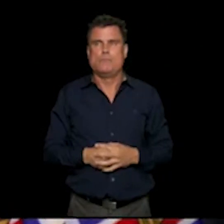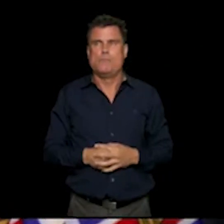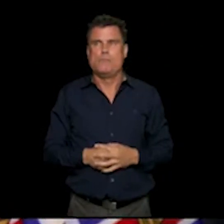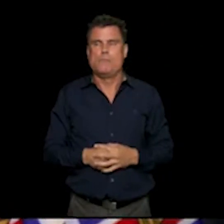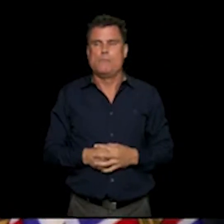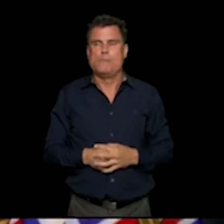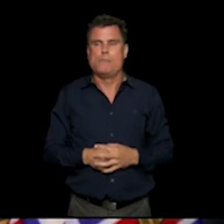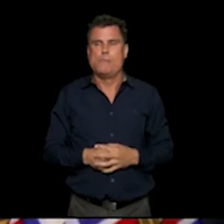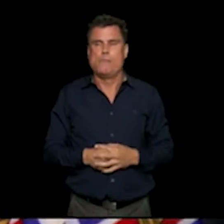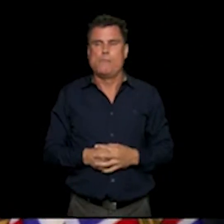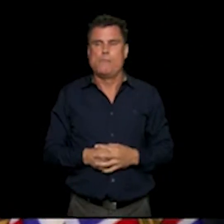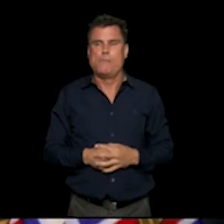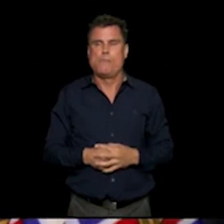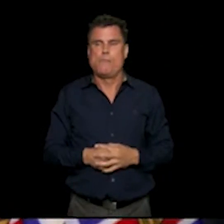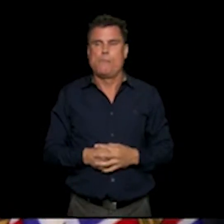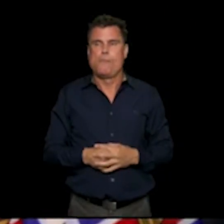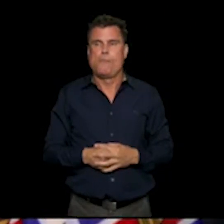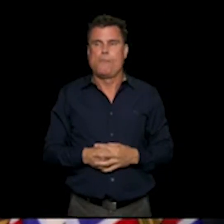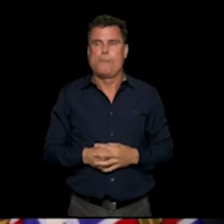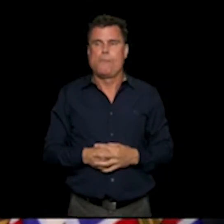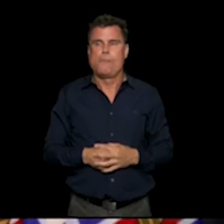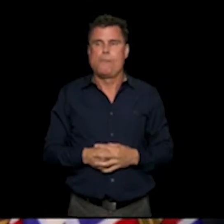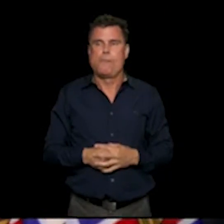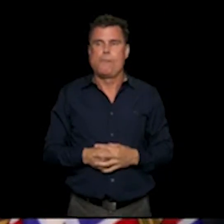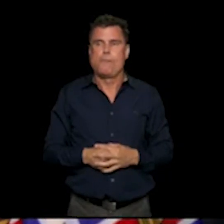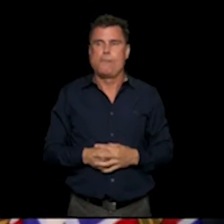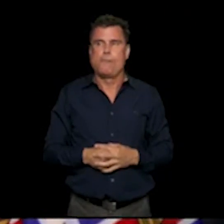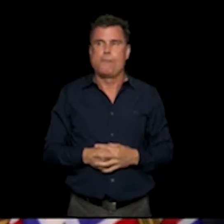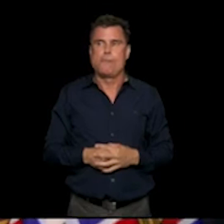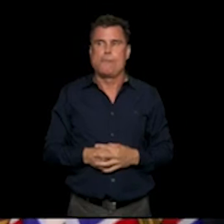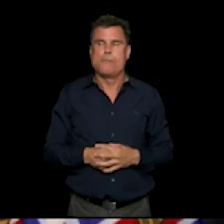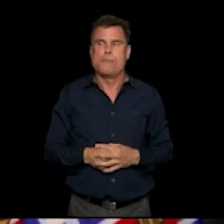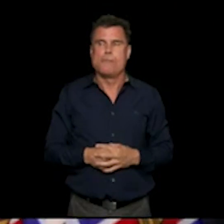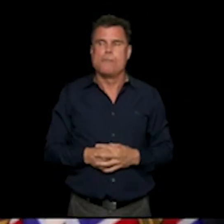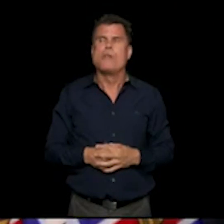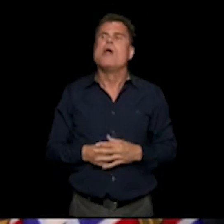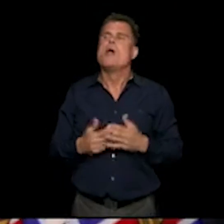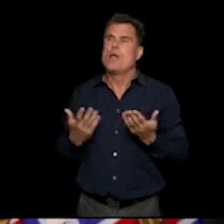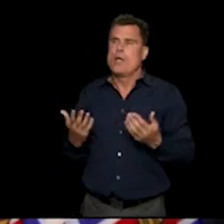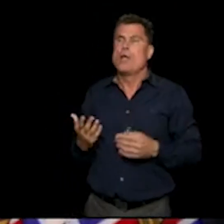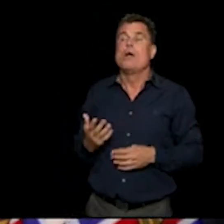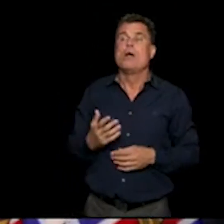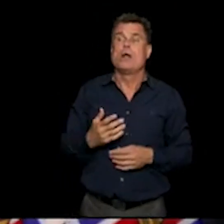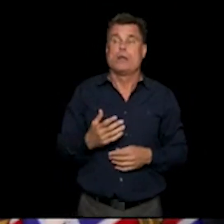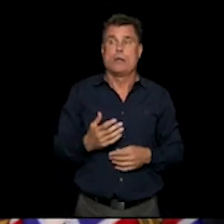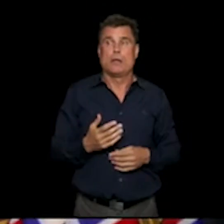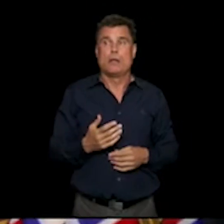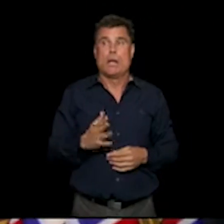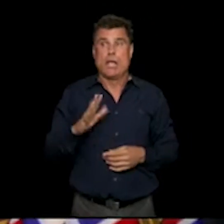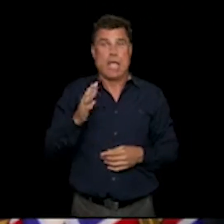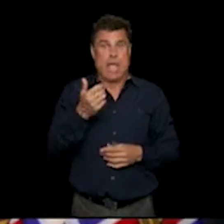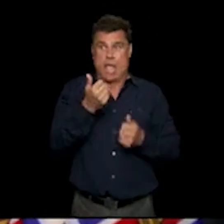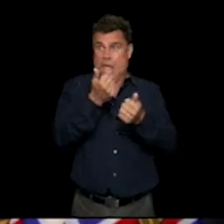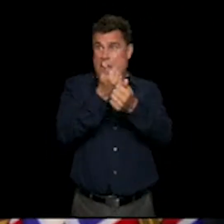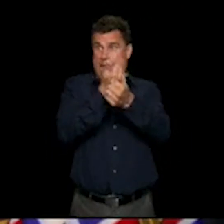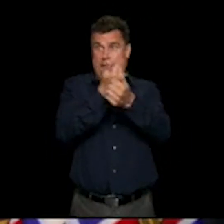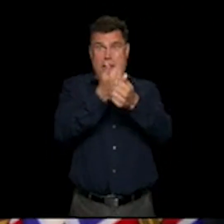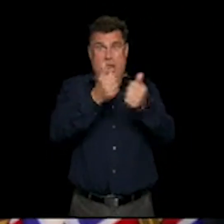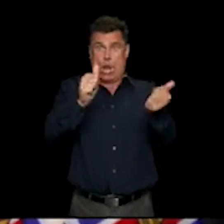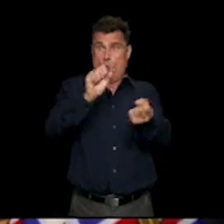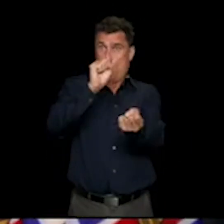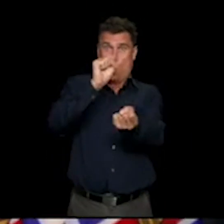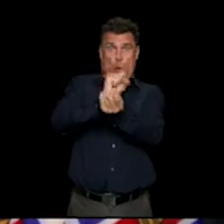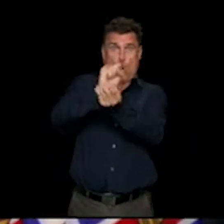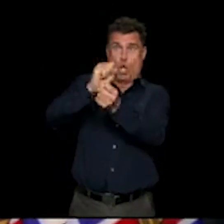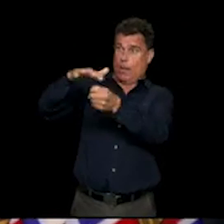ensure that we have communities that are well managed, where there are episodes or outbreaks in workplace